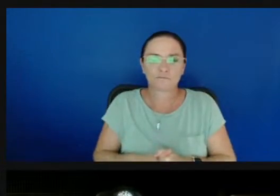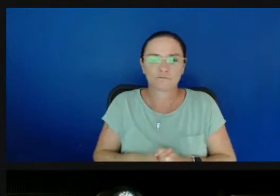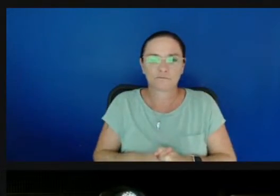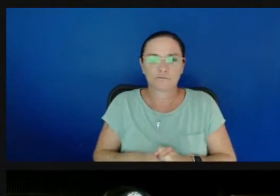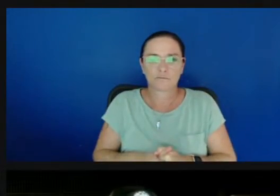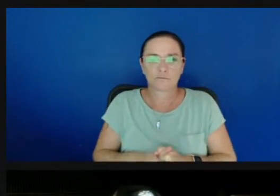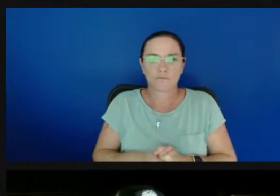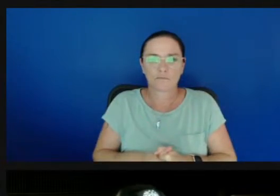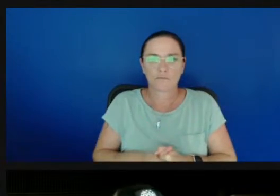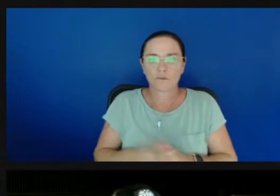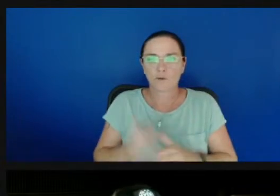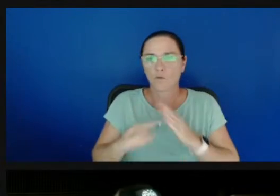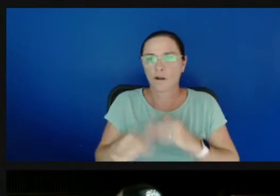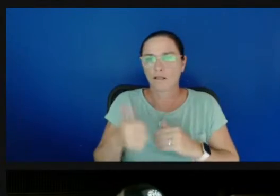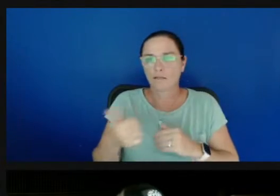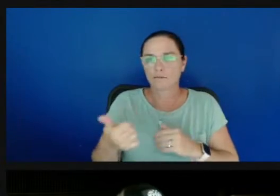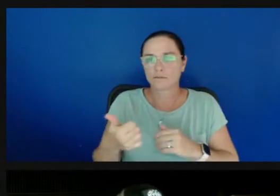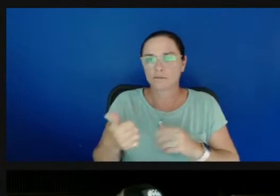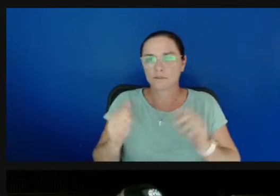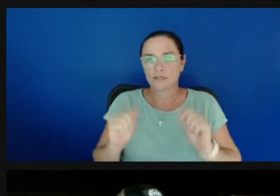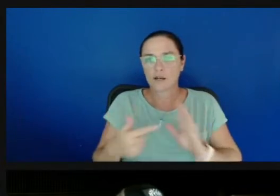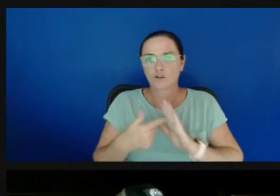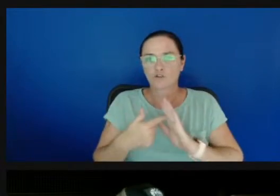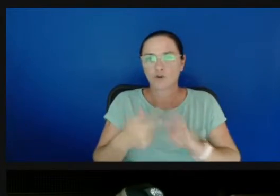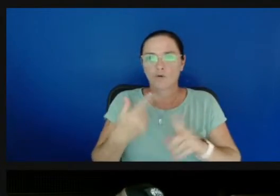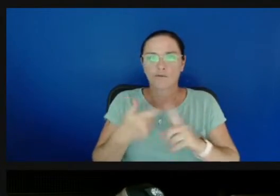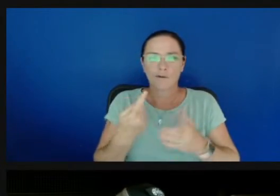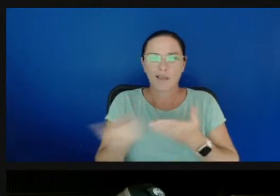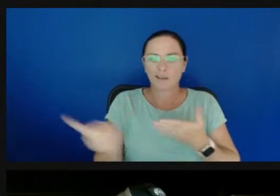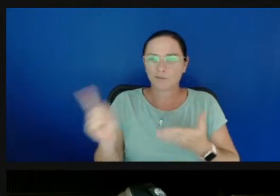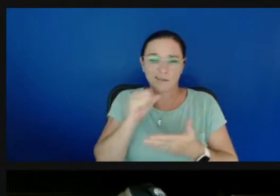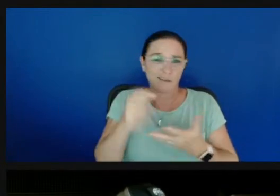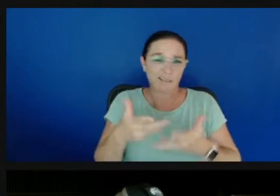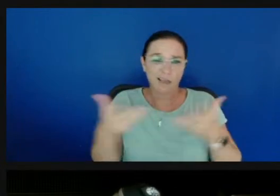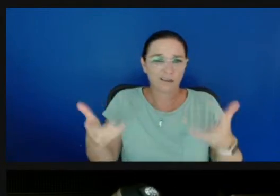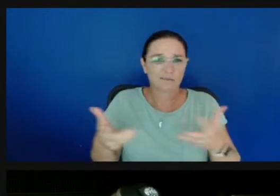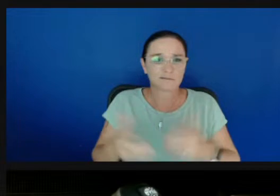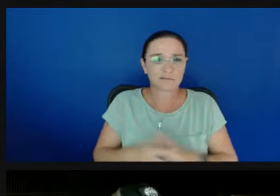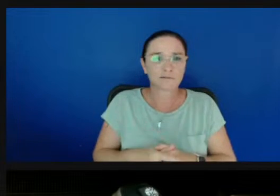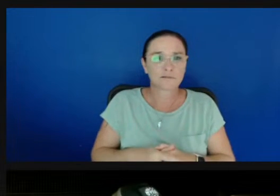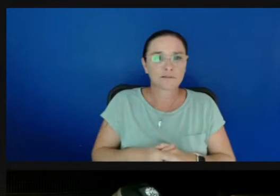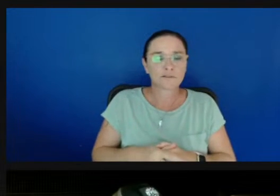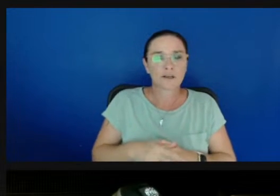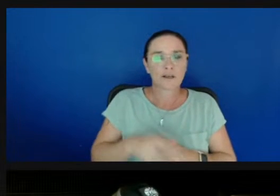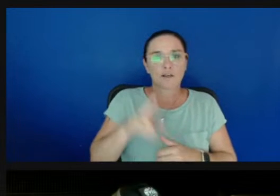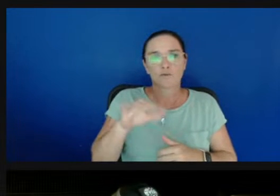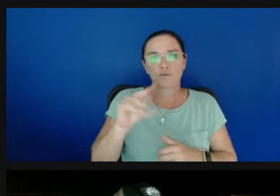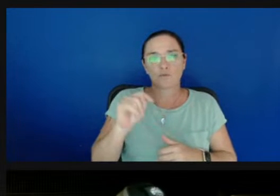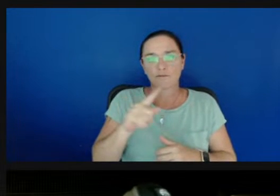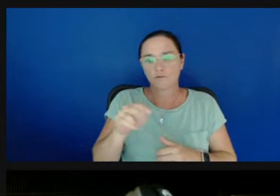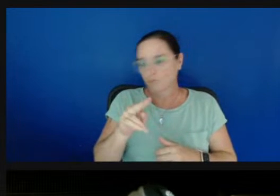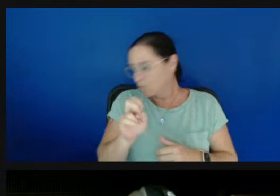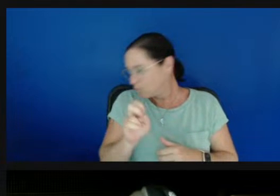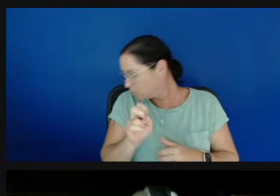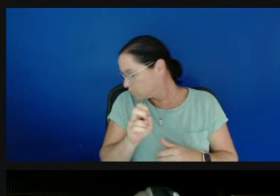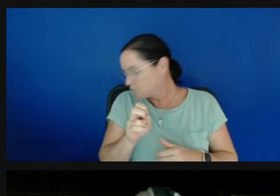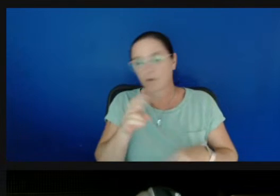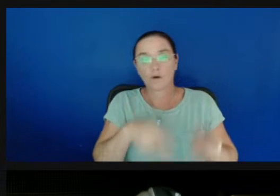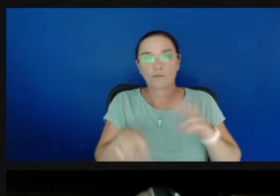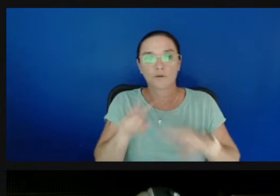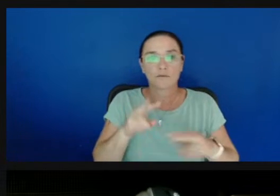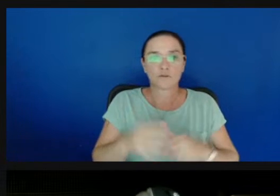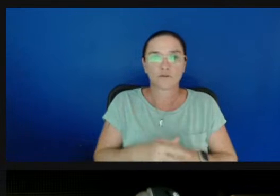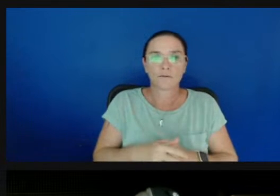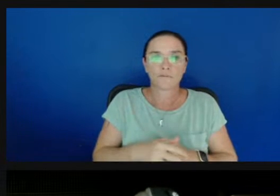What else can I highlight in here that's really different? There's not a whole lot. We'll look at the rift zone observations. Elevated seismic